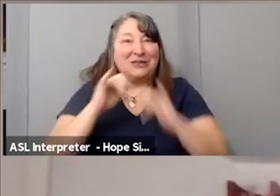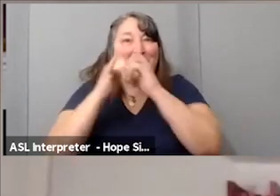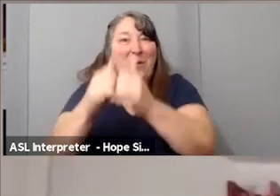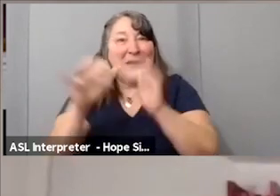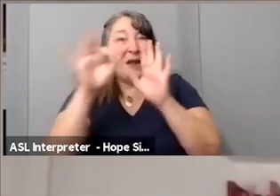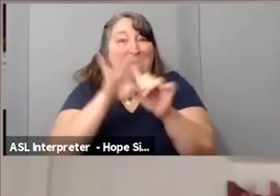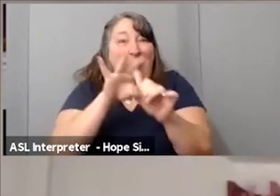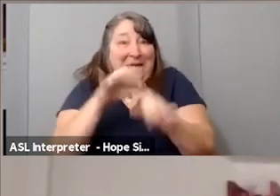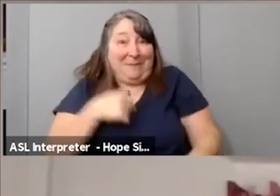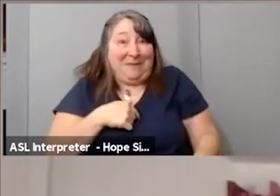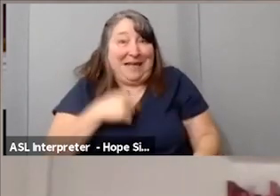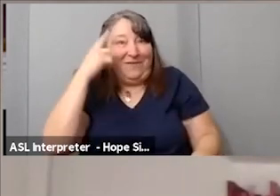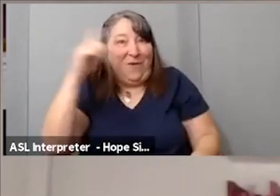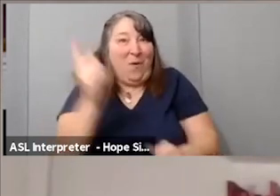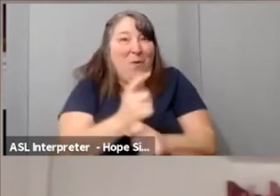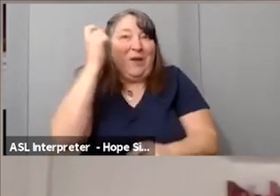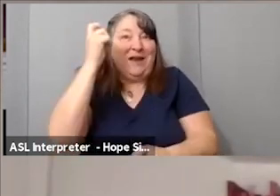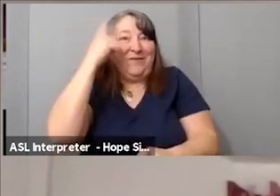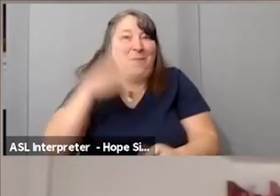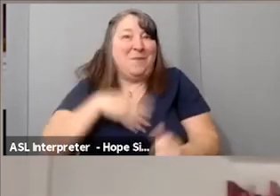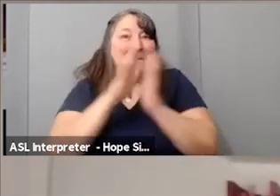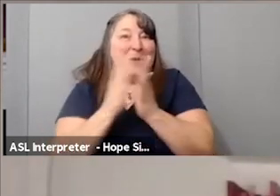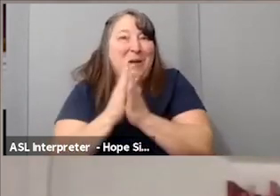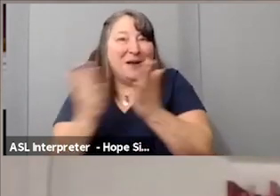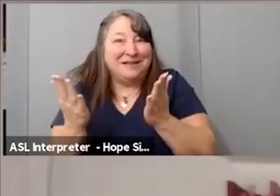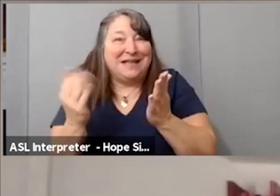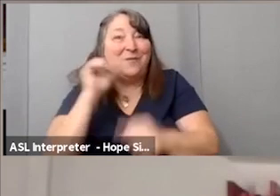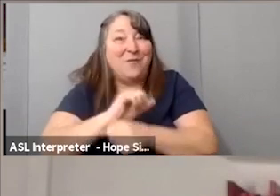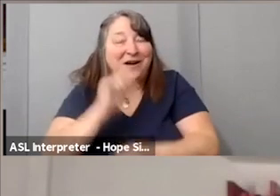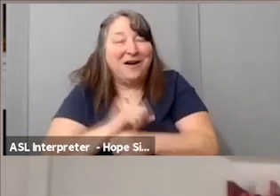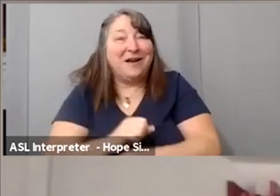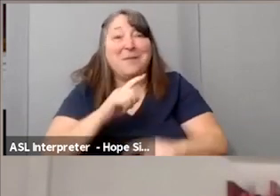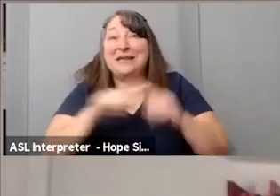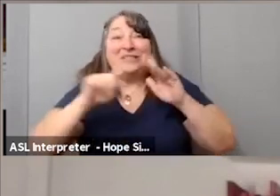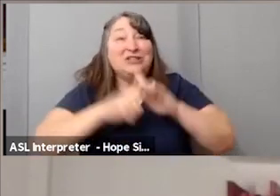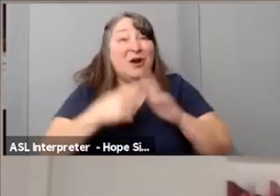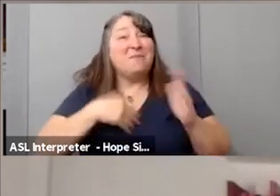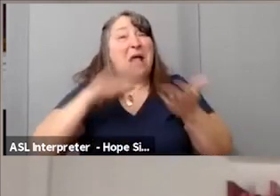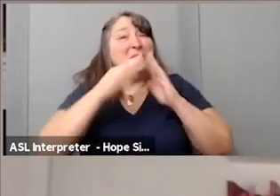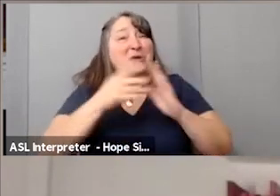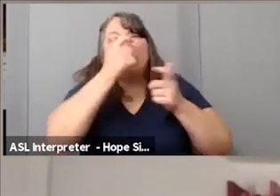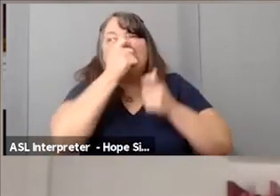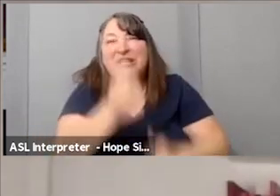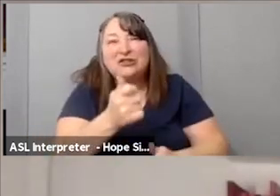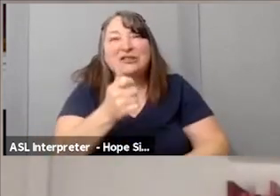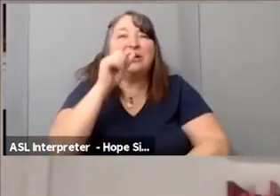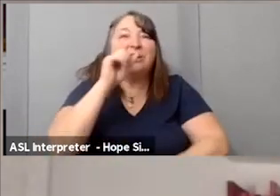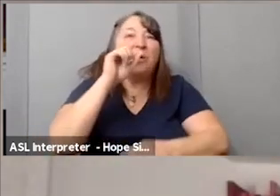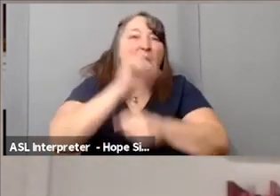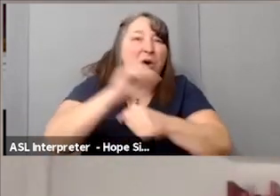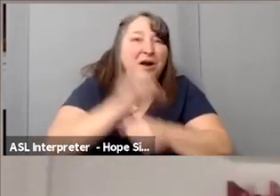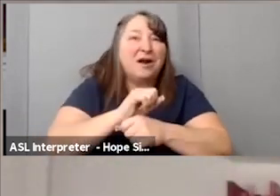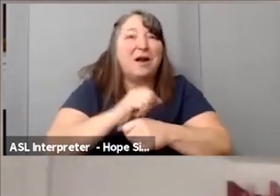the past summer and over the past couple of years, but it really did start from just my community interest and passion. And similar to what Ms. Toussaint was